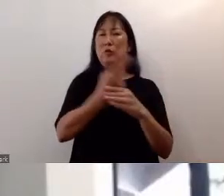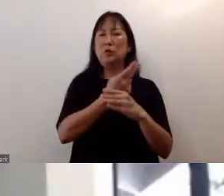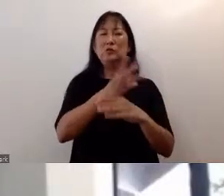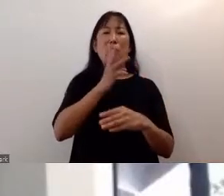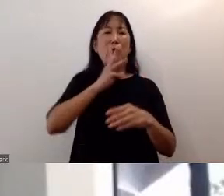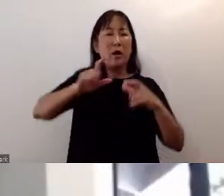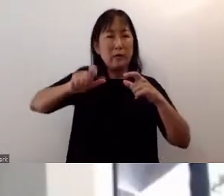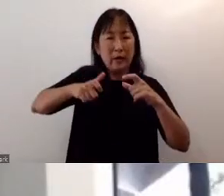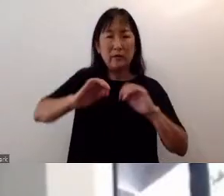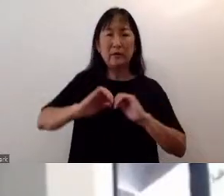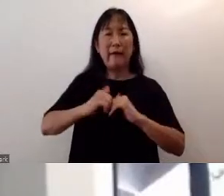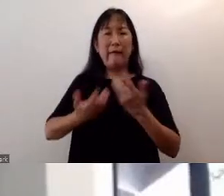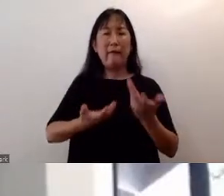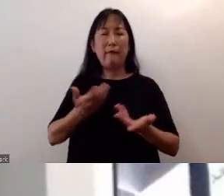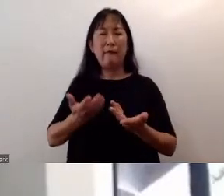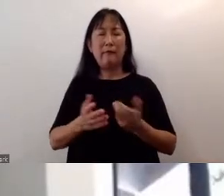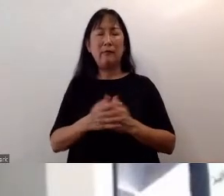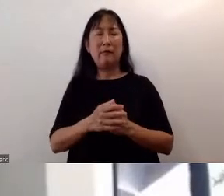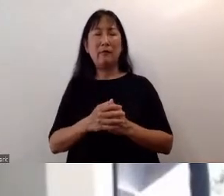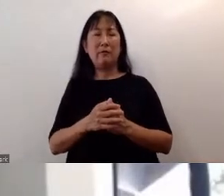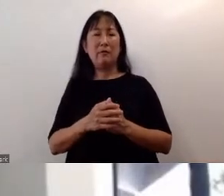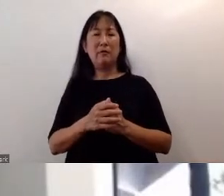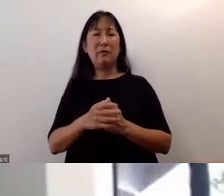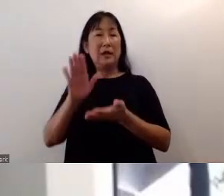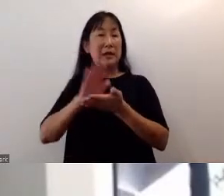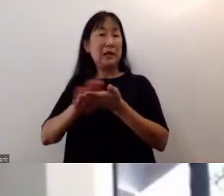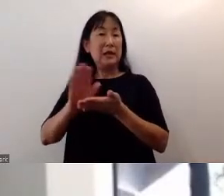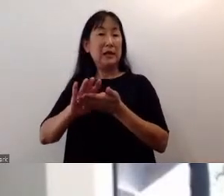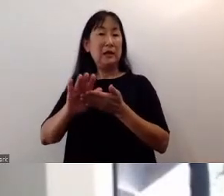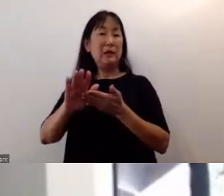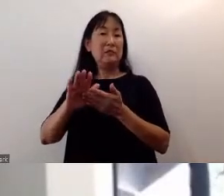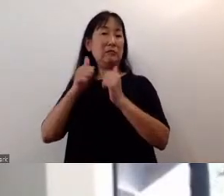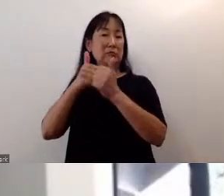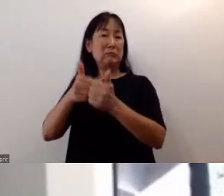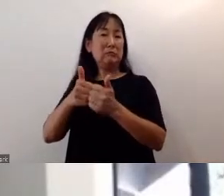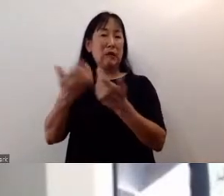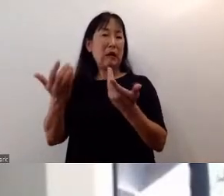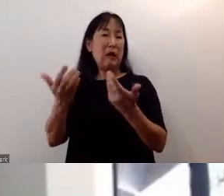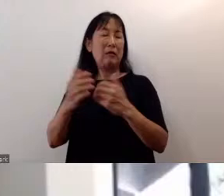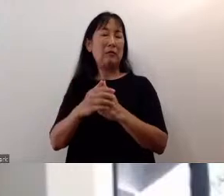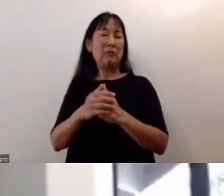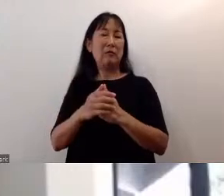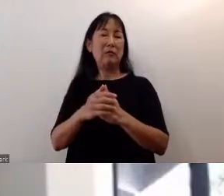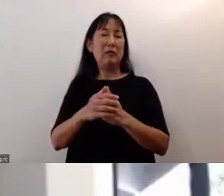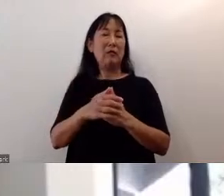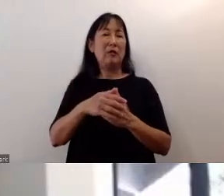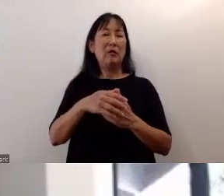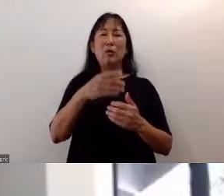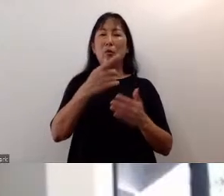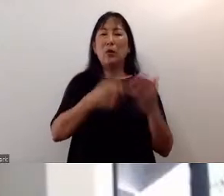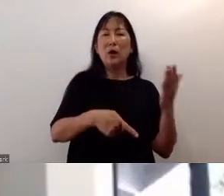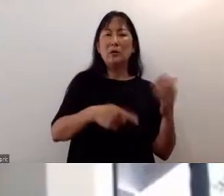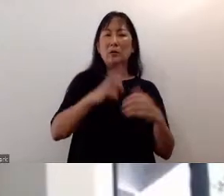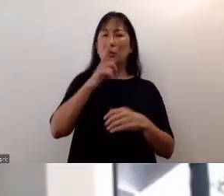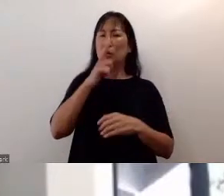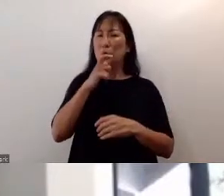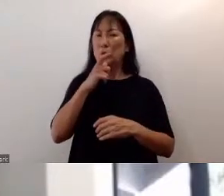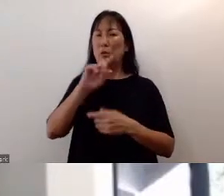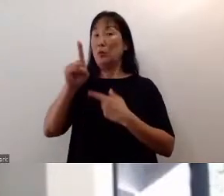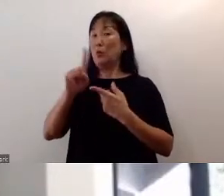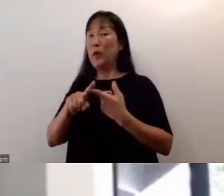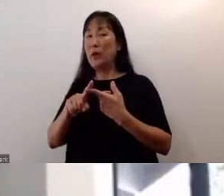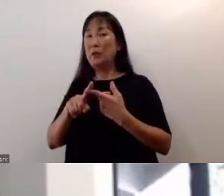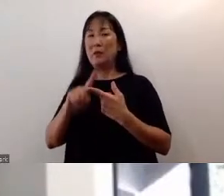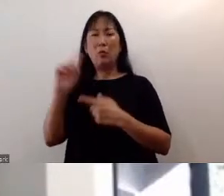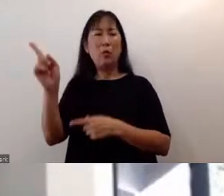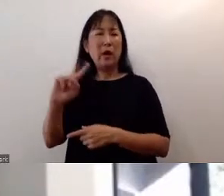fountains. What is the cleaning protocol? What, who, when, frequency, and where? What about